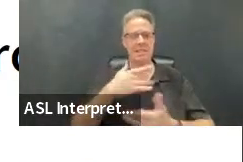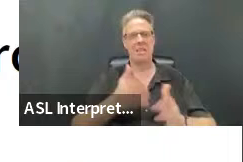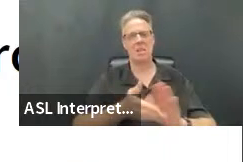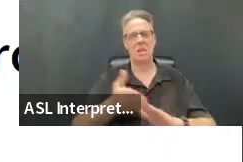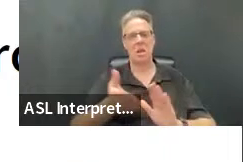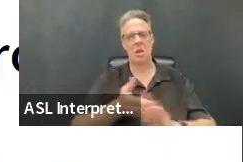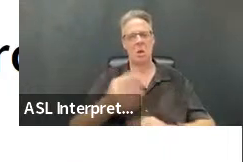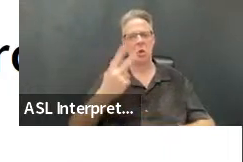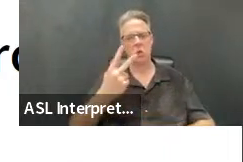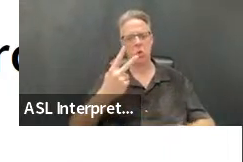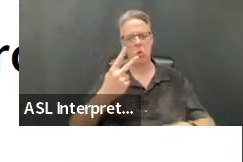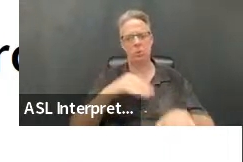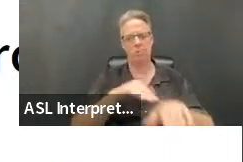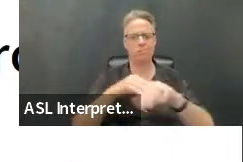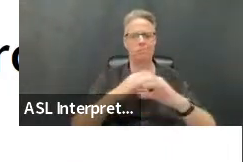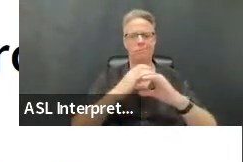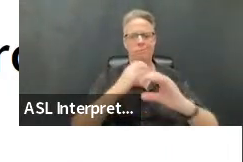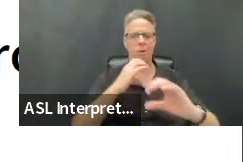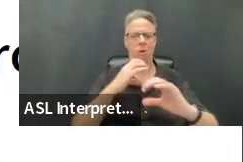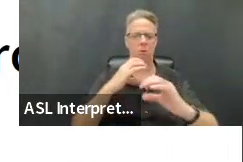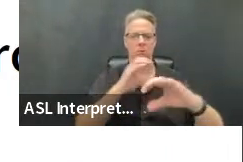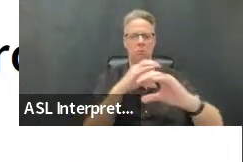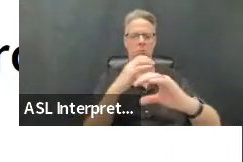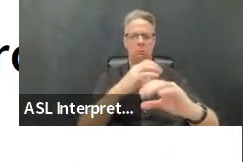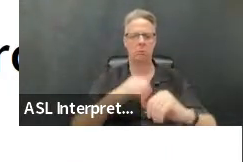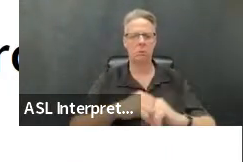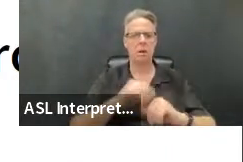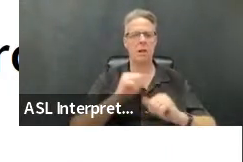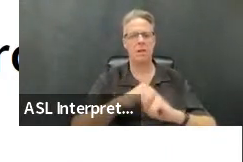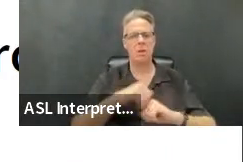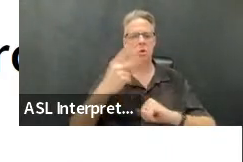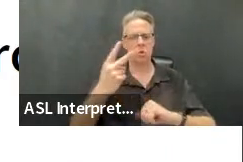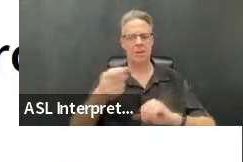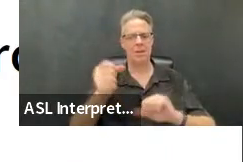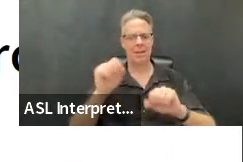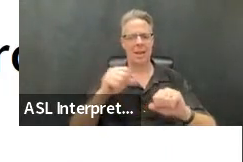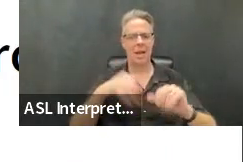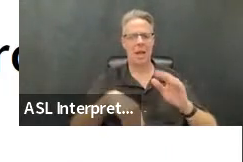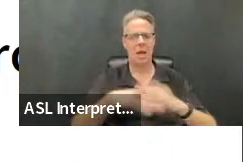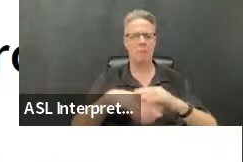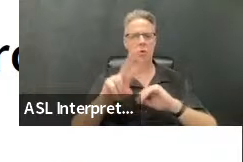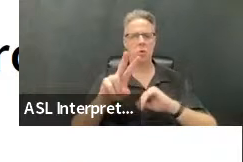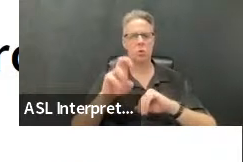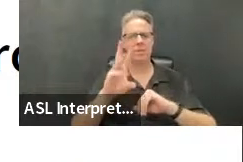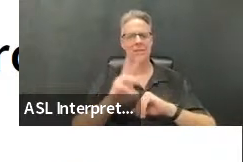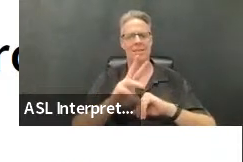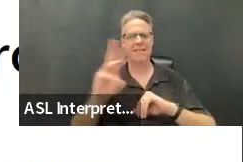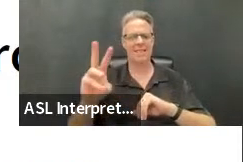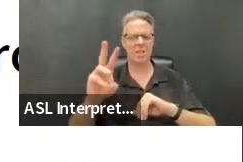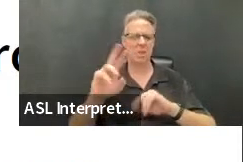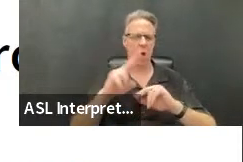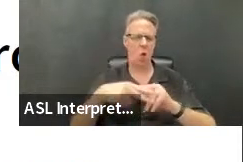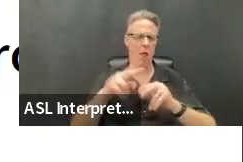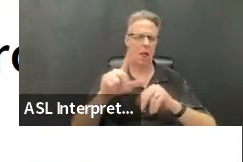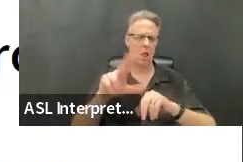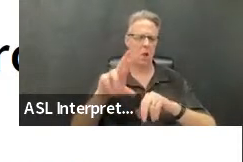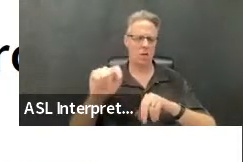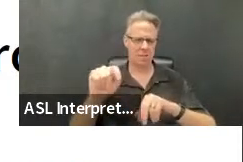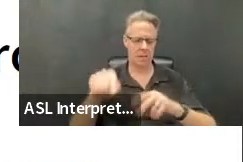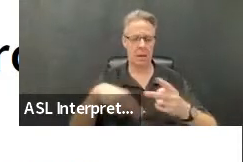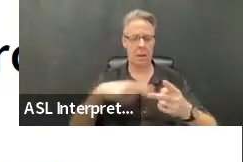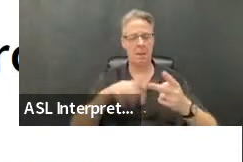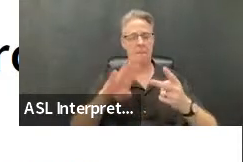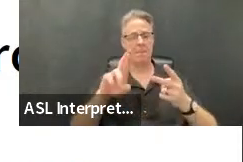in a 2-car consist. And within those 2 cars, you can carry up to 266 passengers. And for BRT,